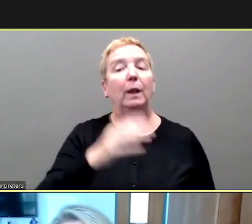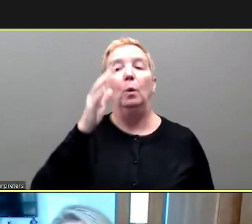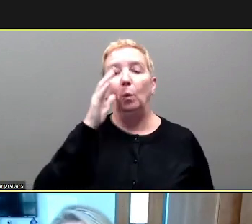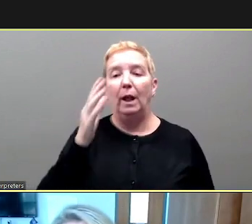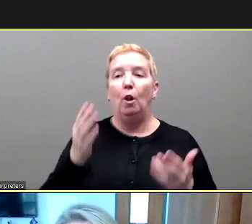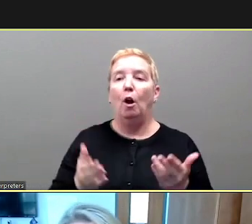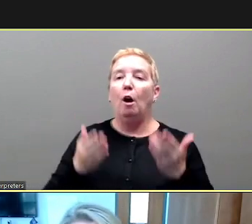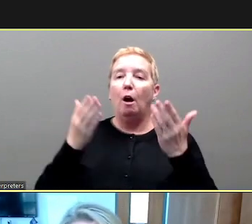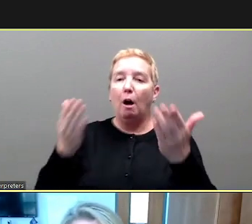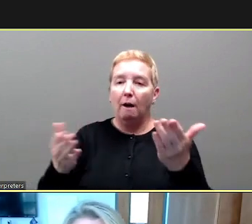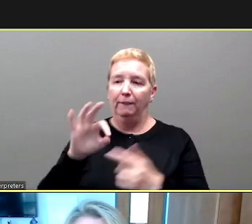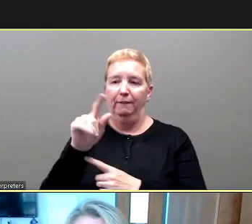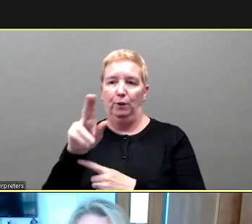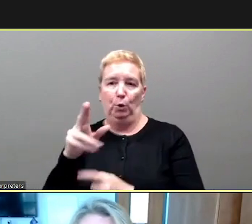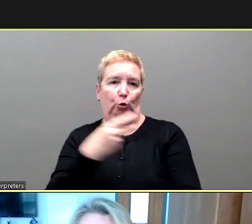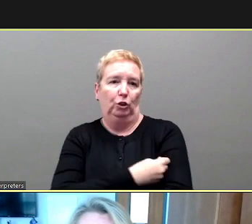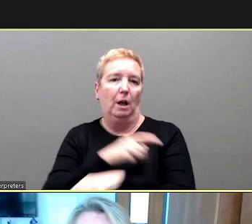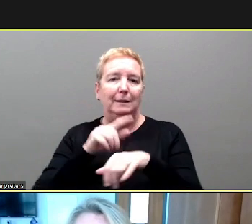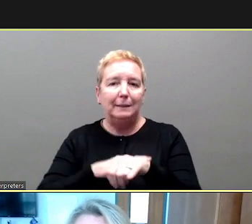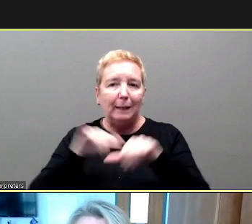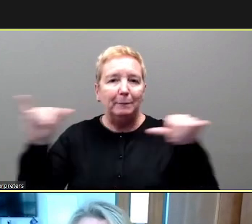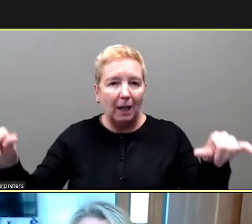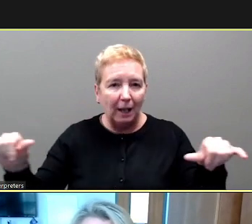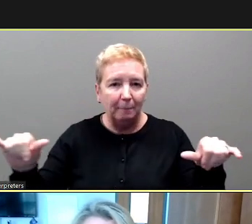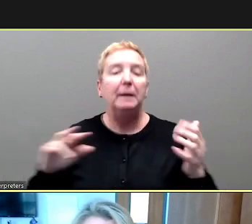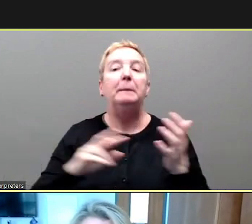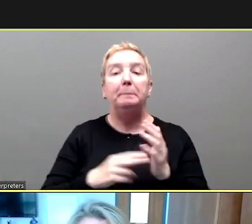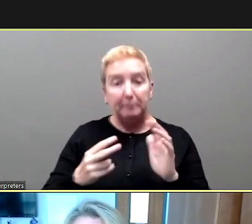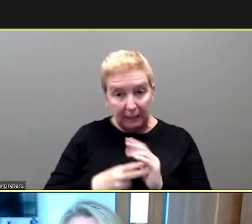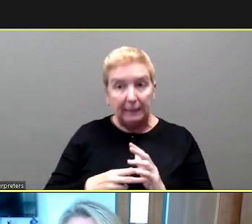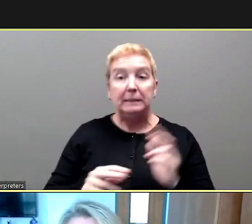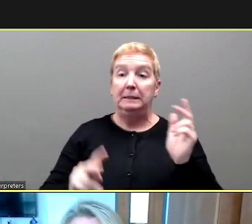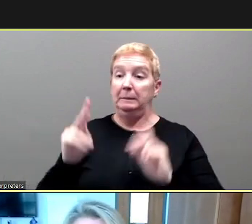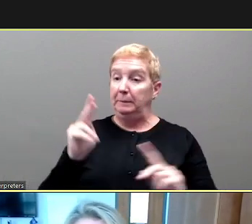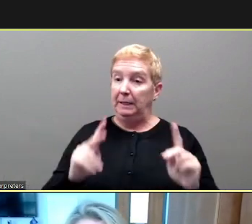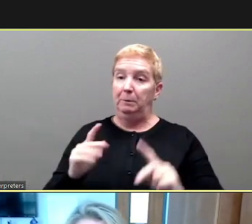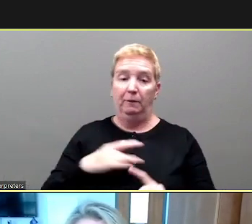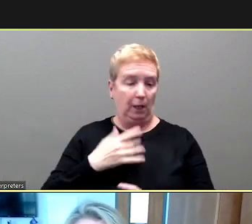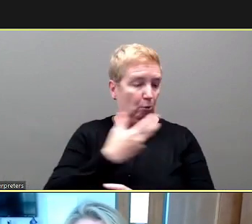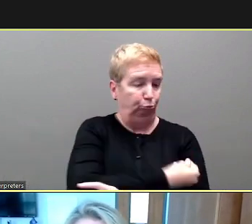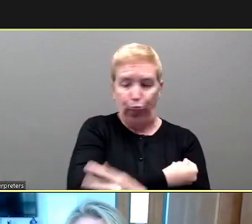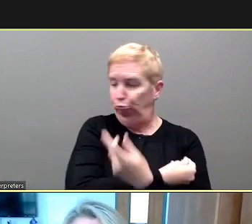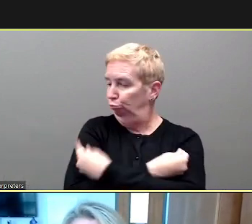flu vaccine as well, and so that they can be fully vaccinated and fully